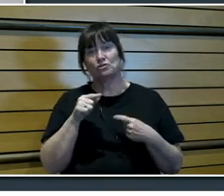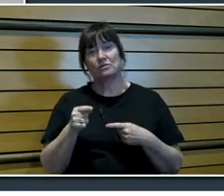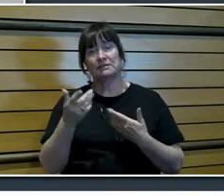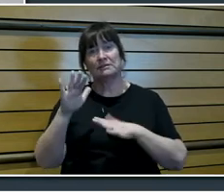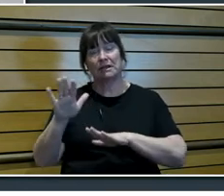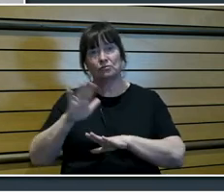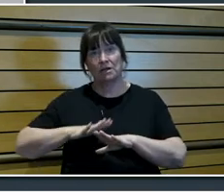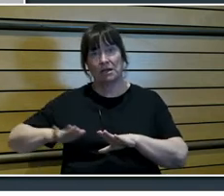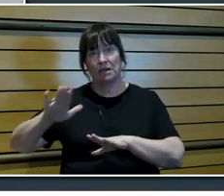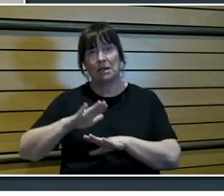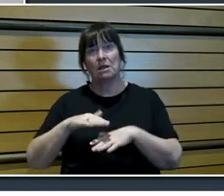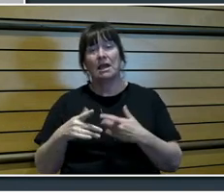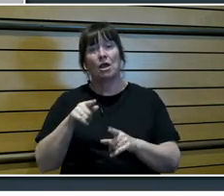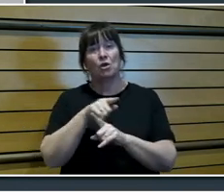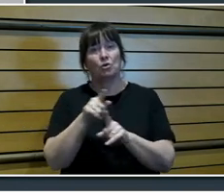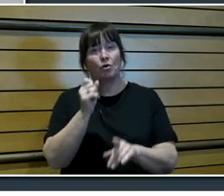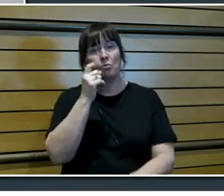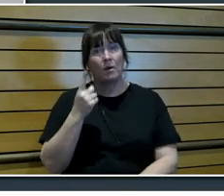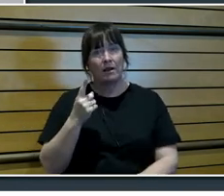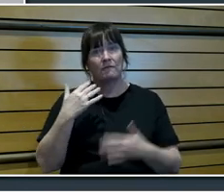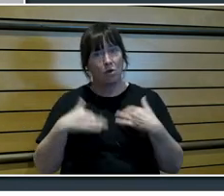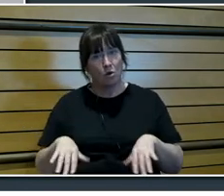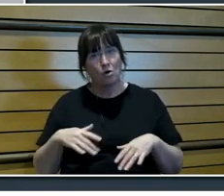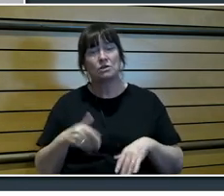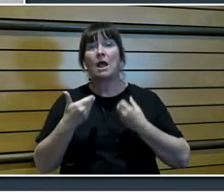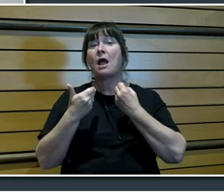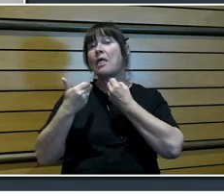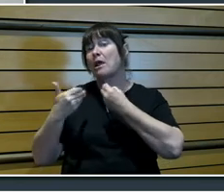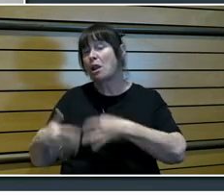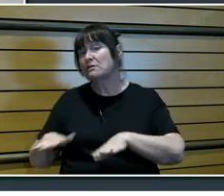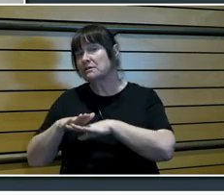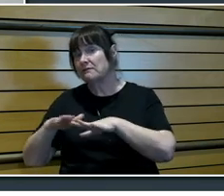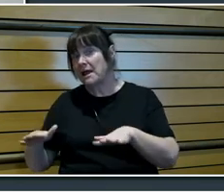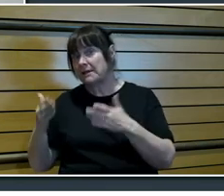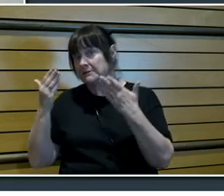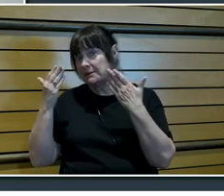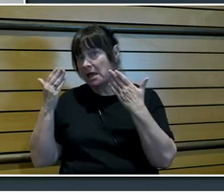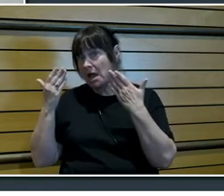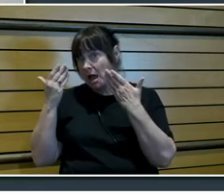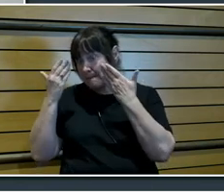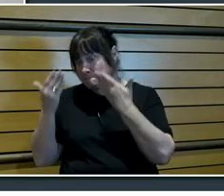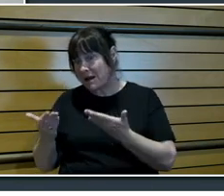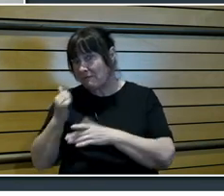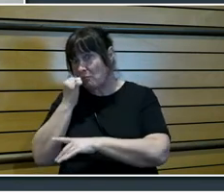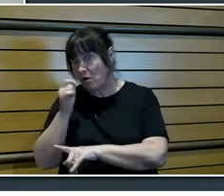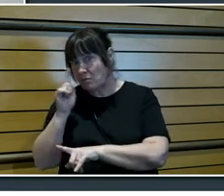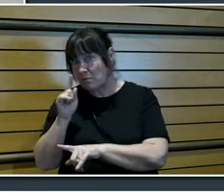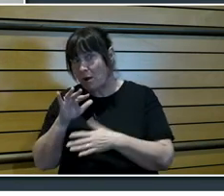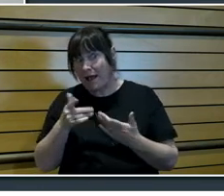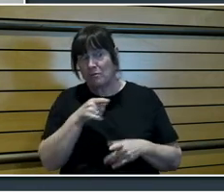Now you're aware of the hurt and the loss of land and mana of Māori, how will you respond?